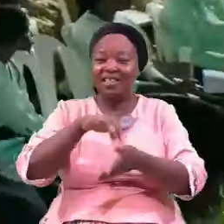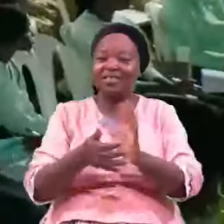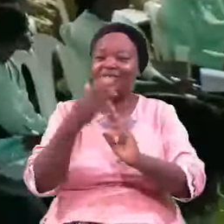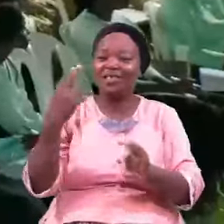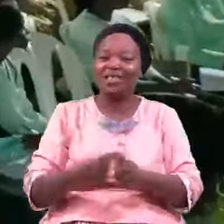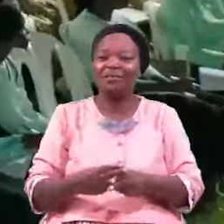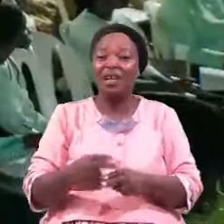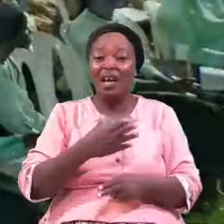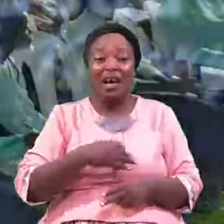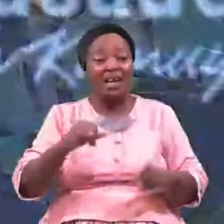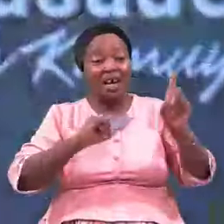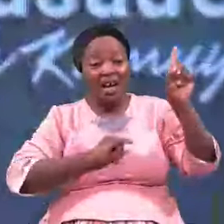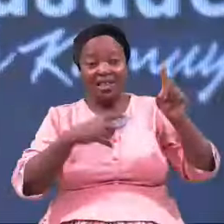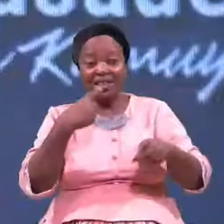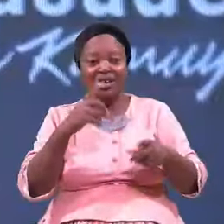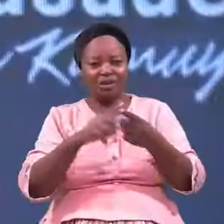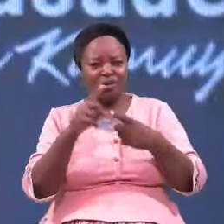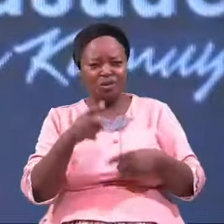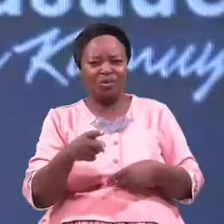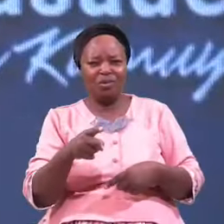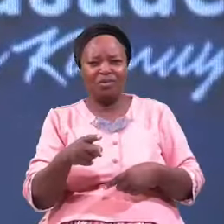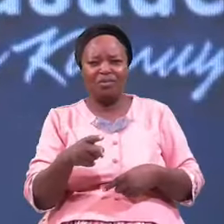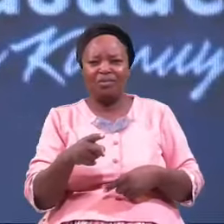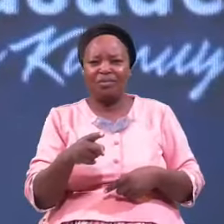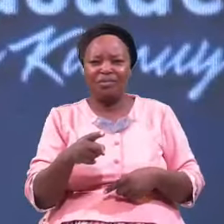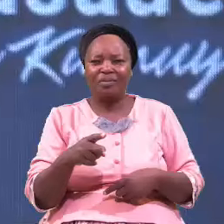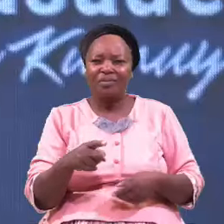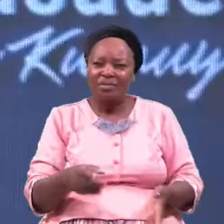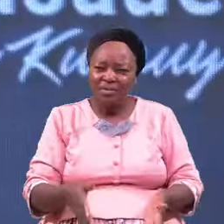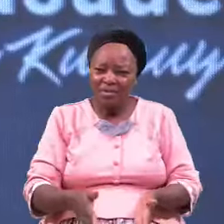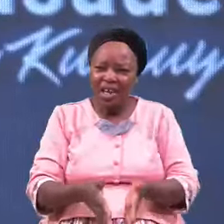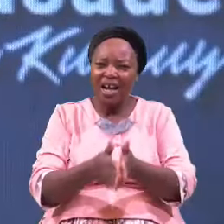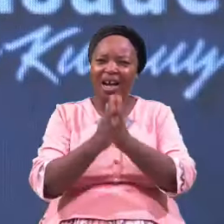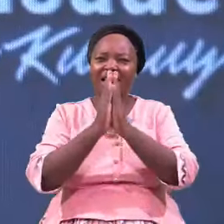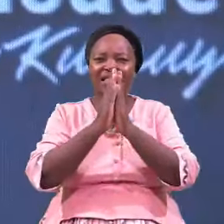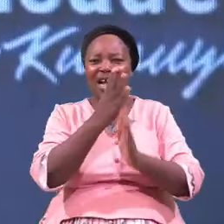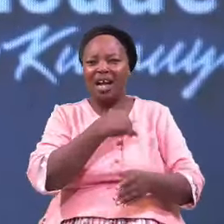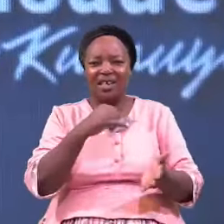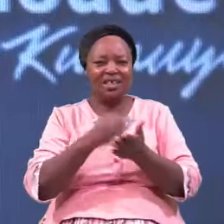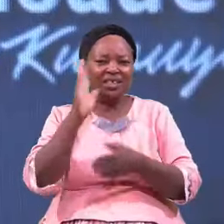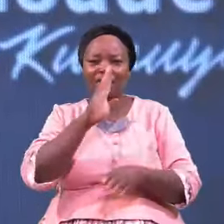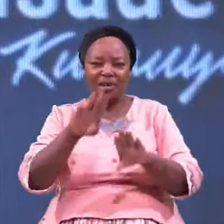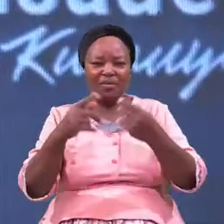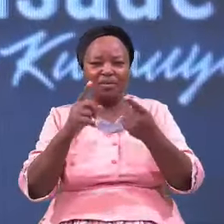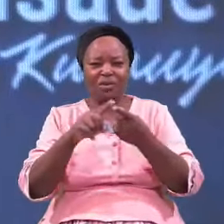And I Say Unto You Ask And It Shall Be Giving You